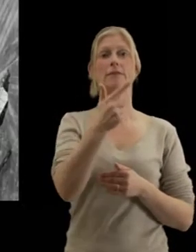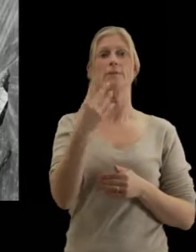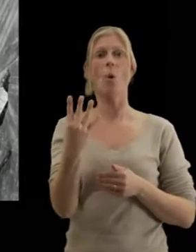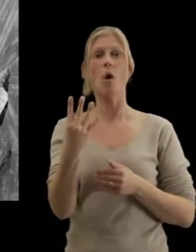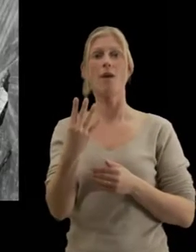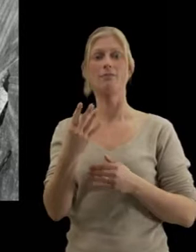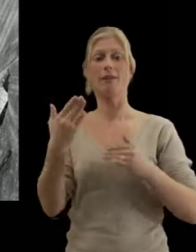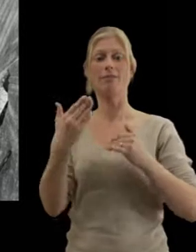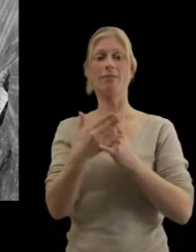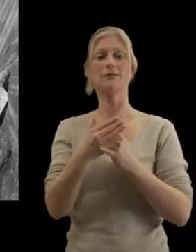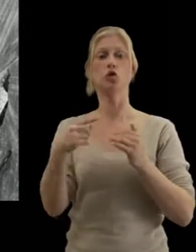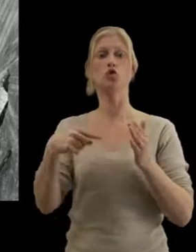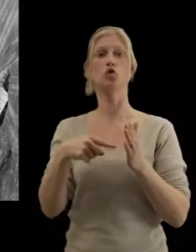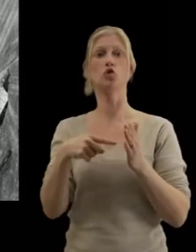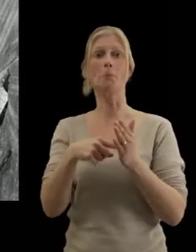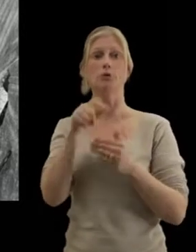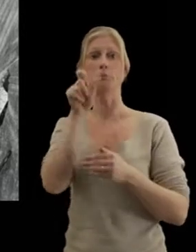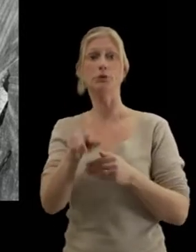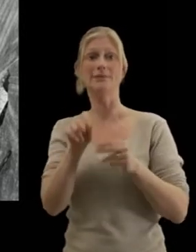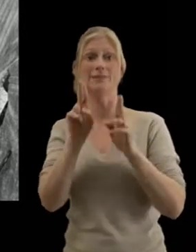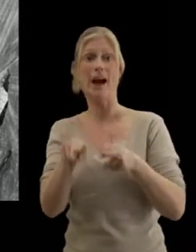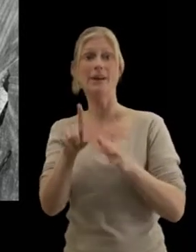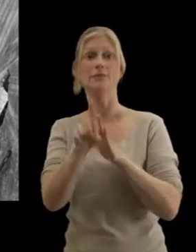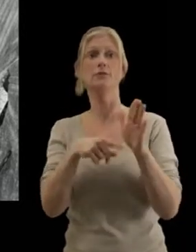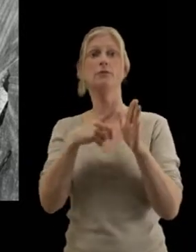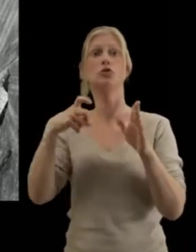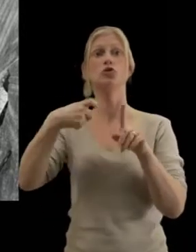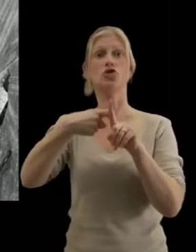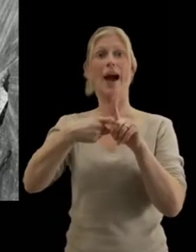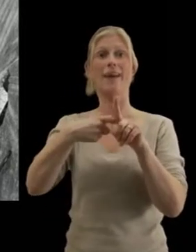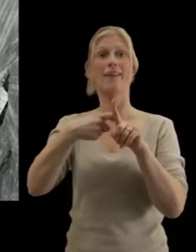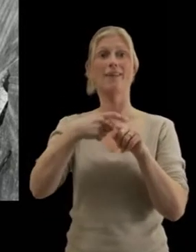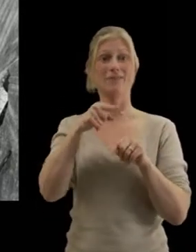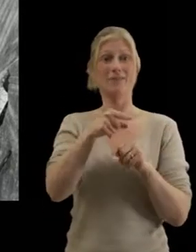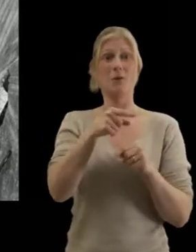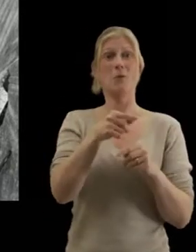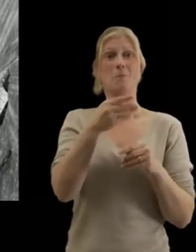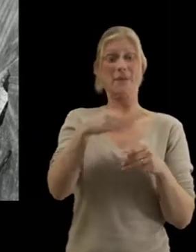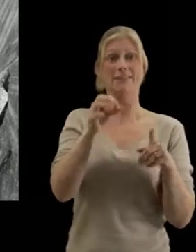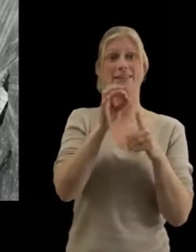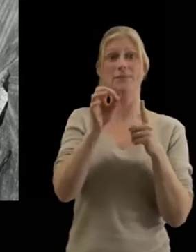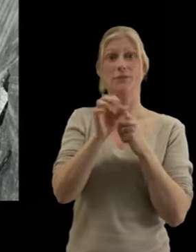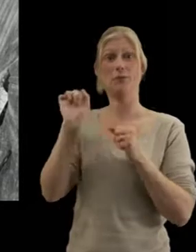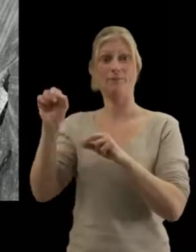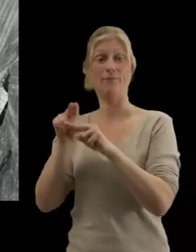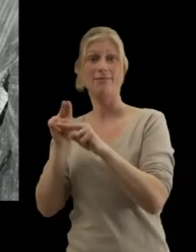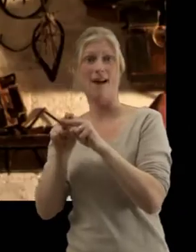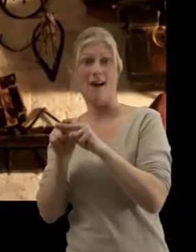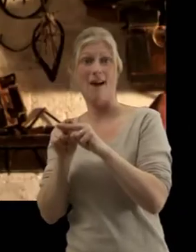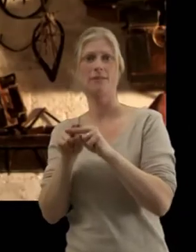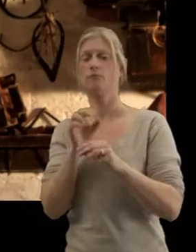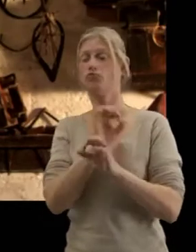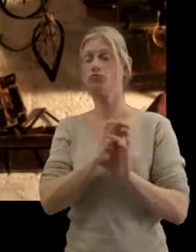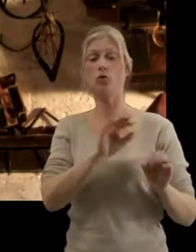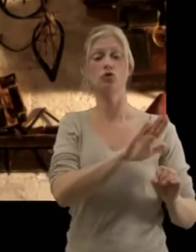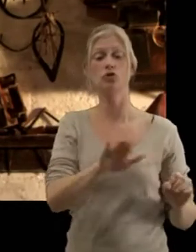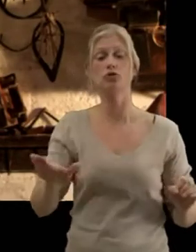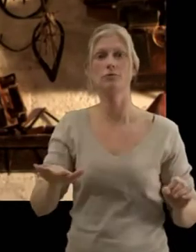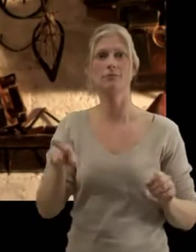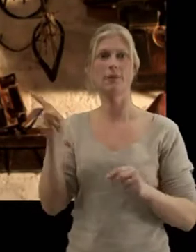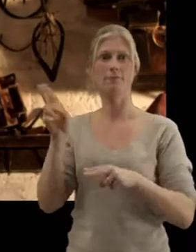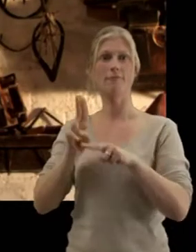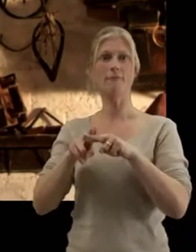1974, the last of the Thompsons died. That was Jack Thompson, who my father had come to work for. He had no children, and my